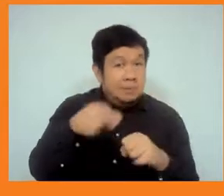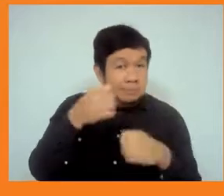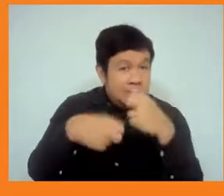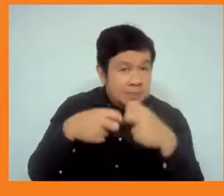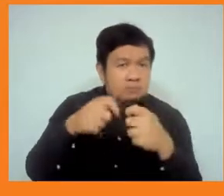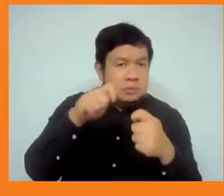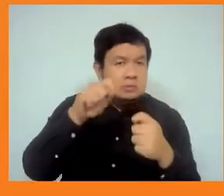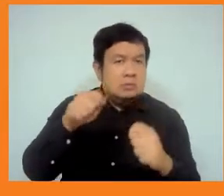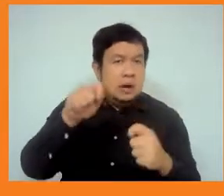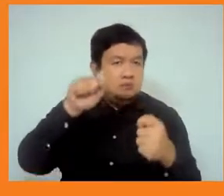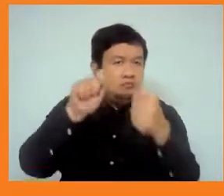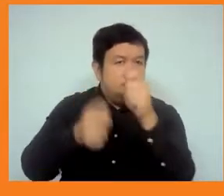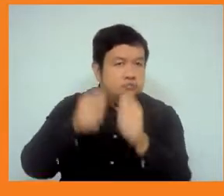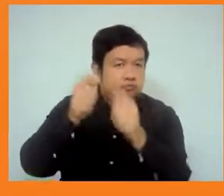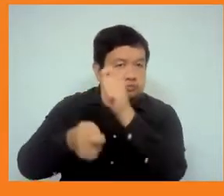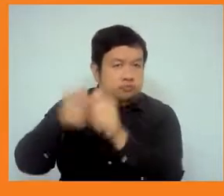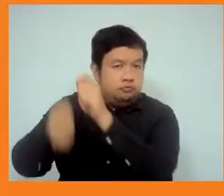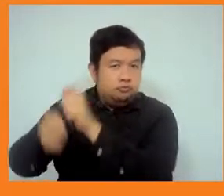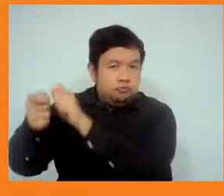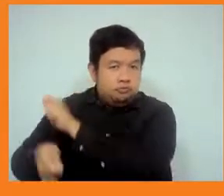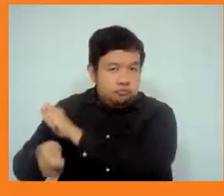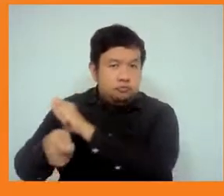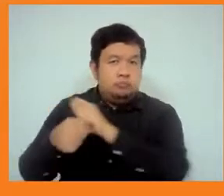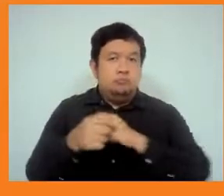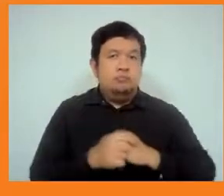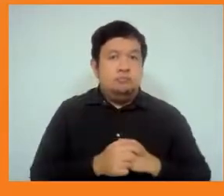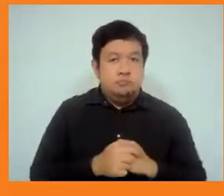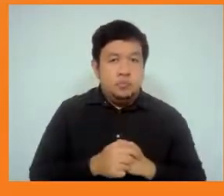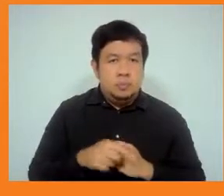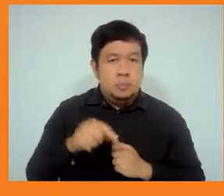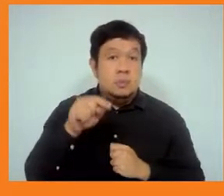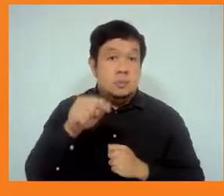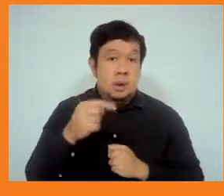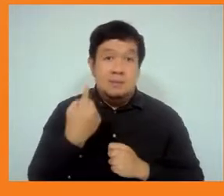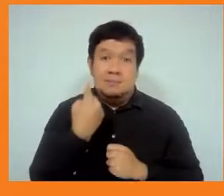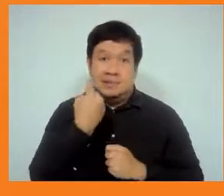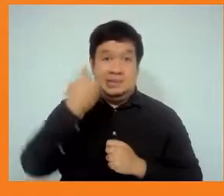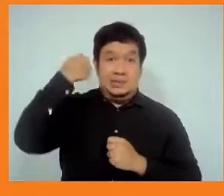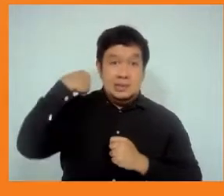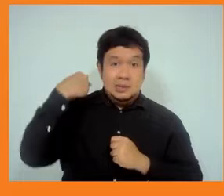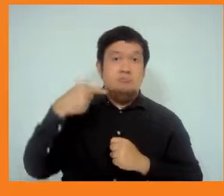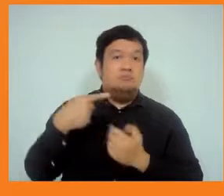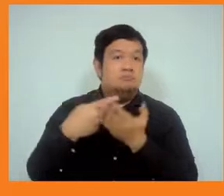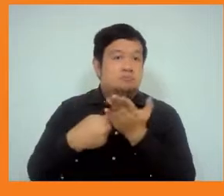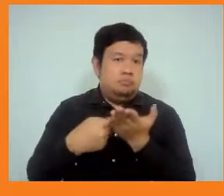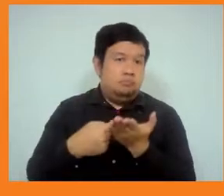In this regard, we welcome the findings and recommendations of the ADB's